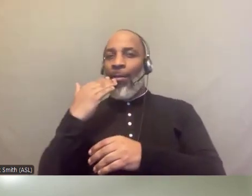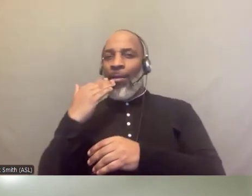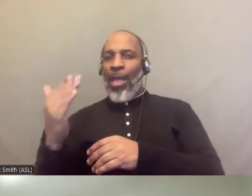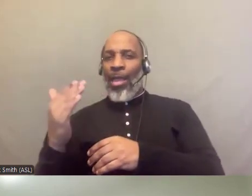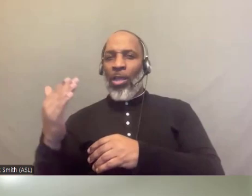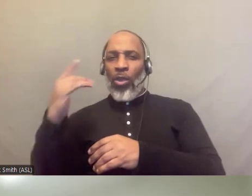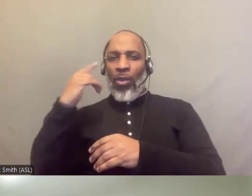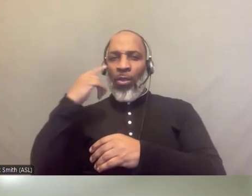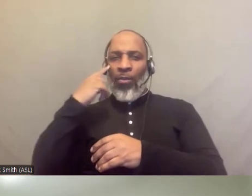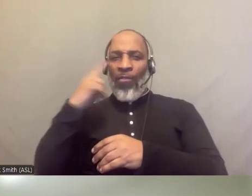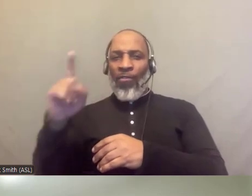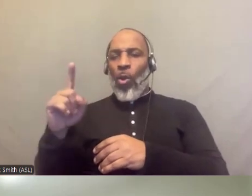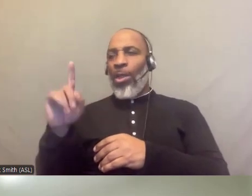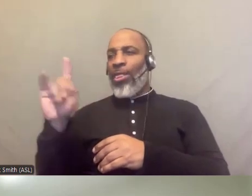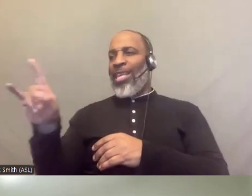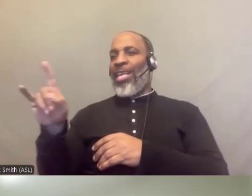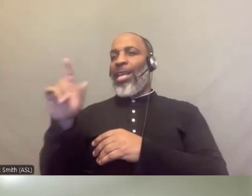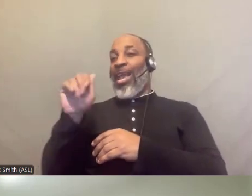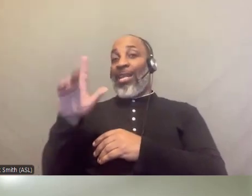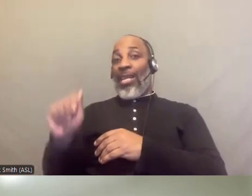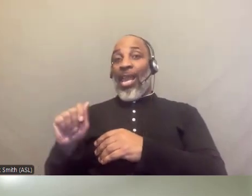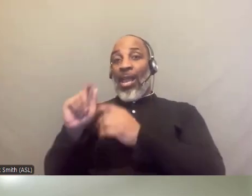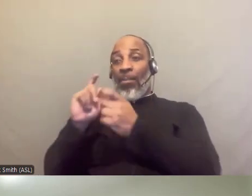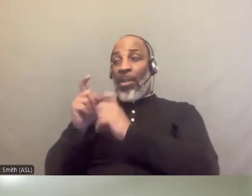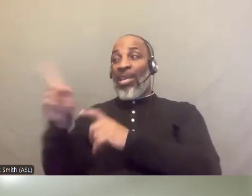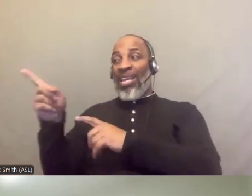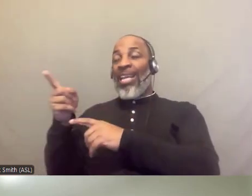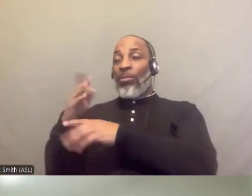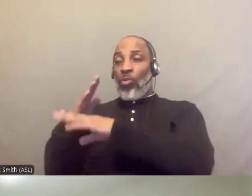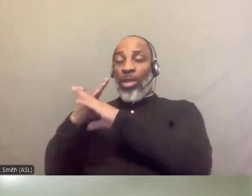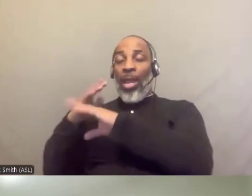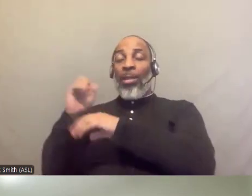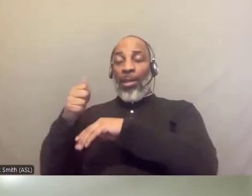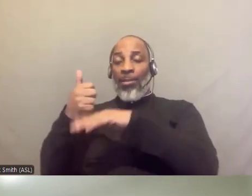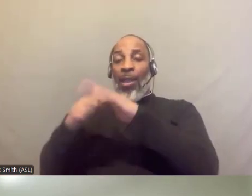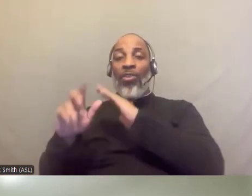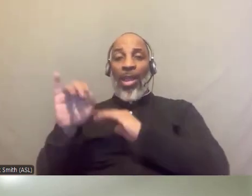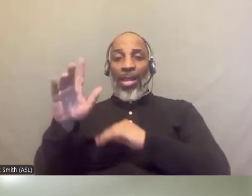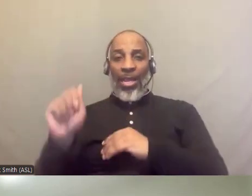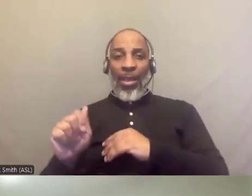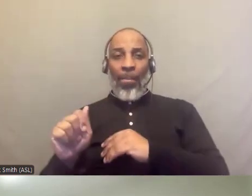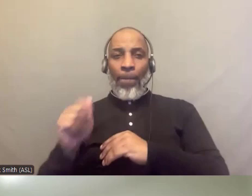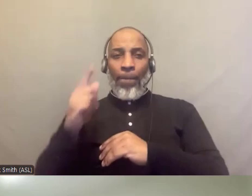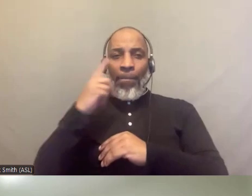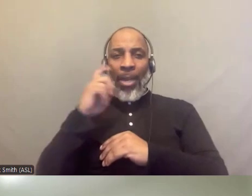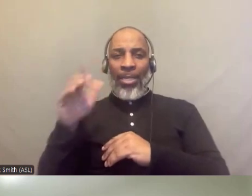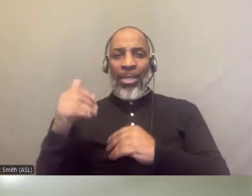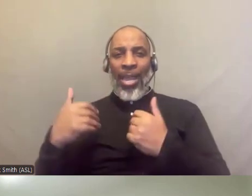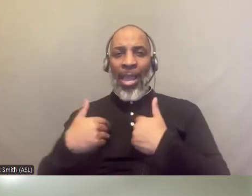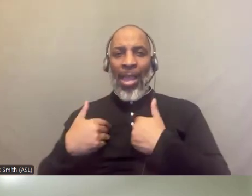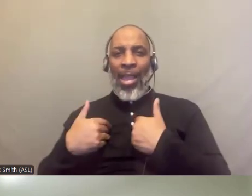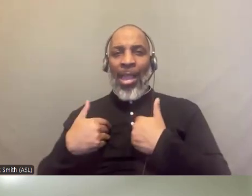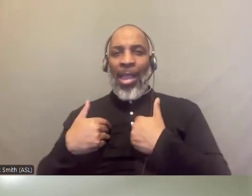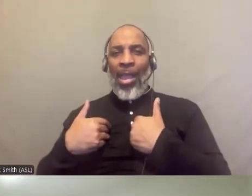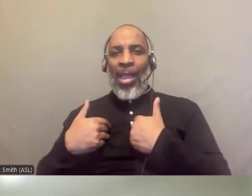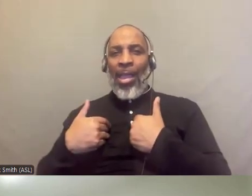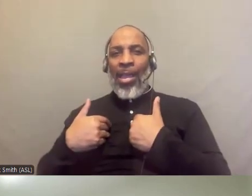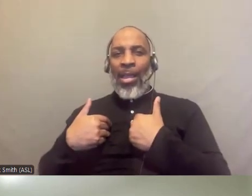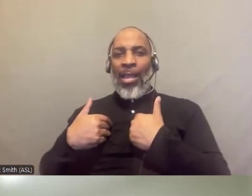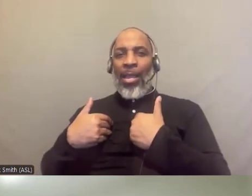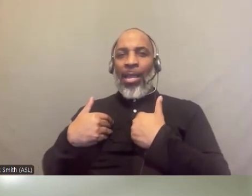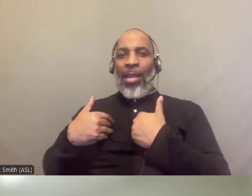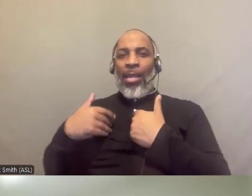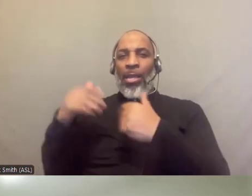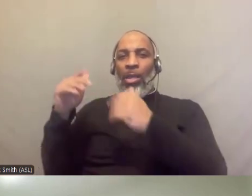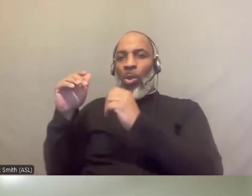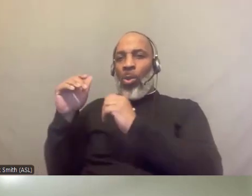the ADA amendments, because John is protected under the ADA because he has a record of his disability,